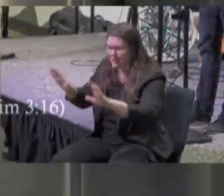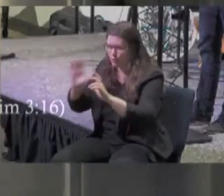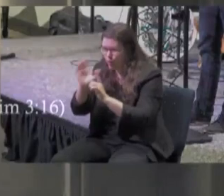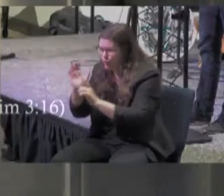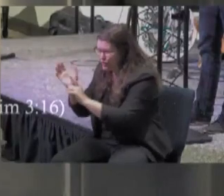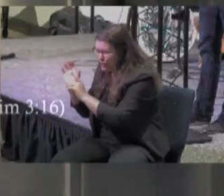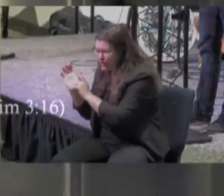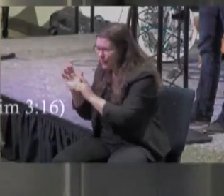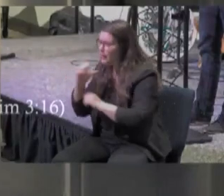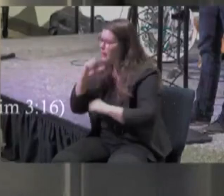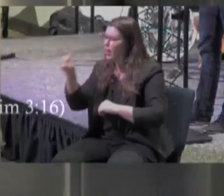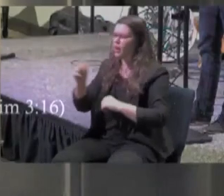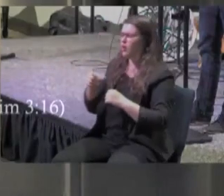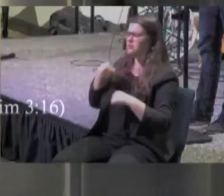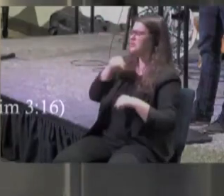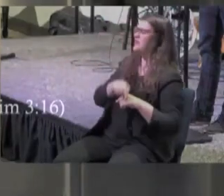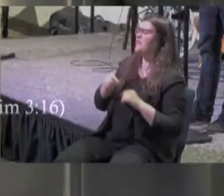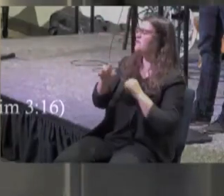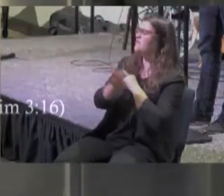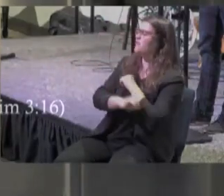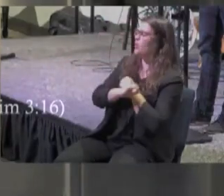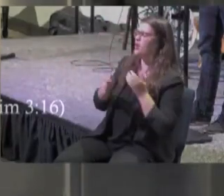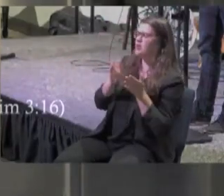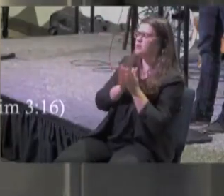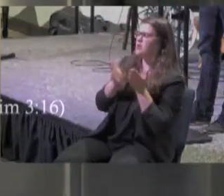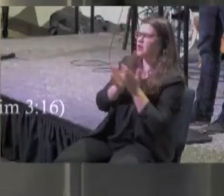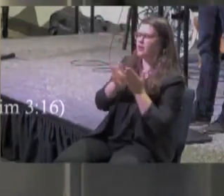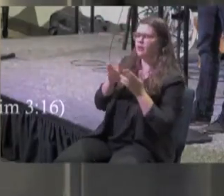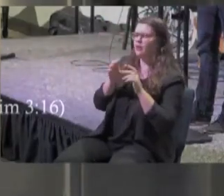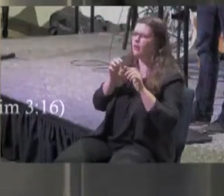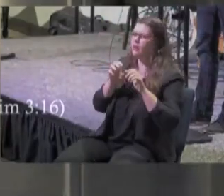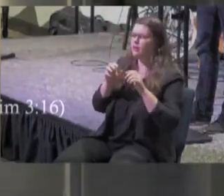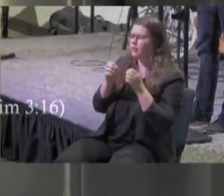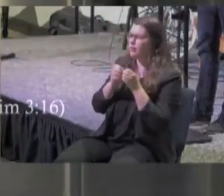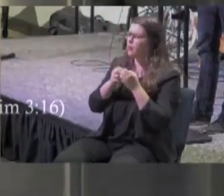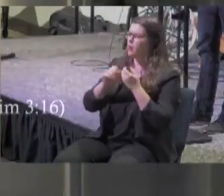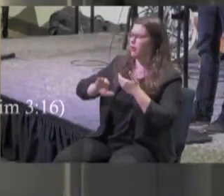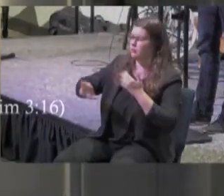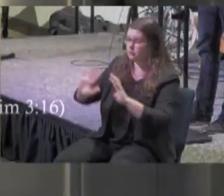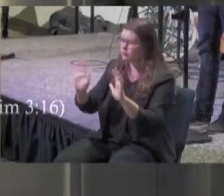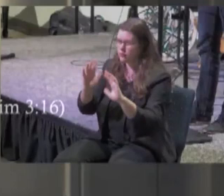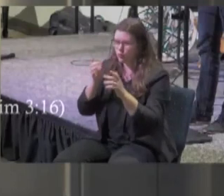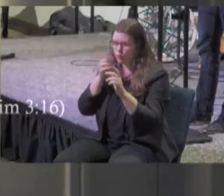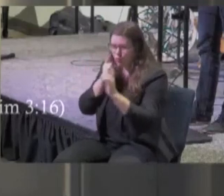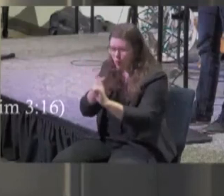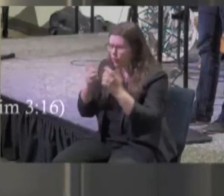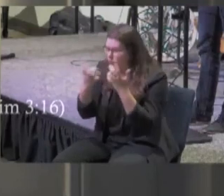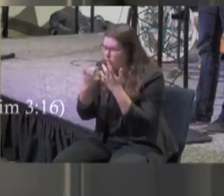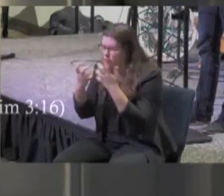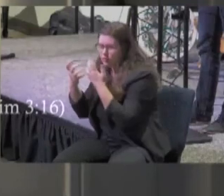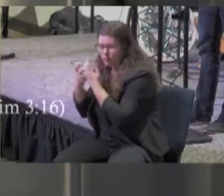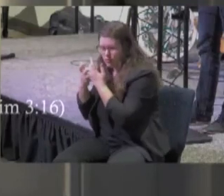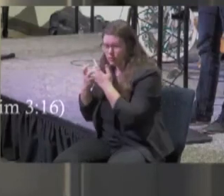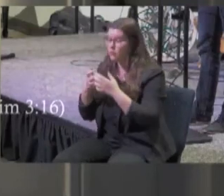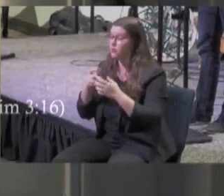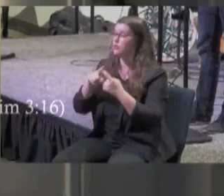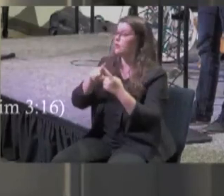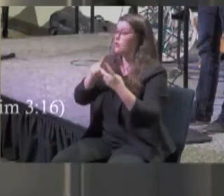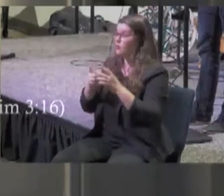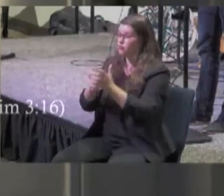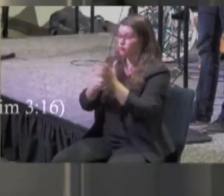alterity. Like any tool, they may require instructions for use, and that's what we call scripture engagement,